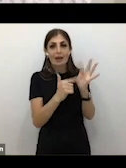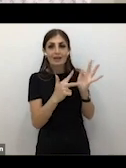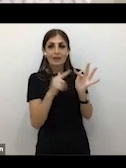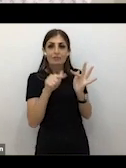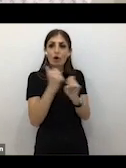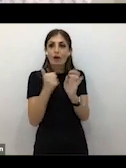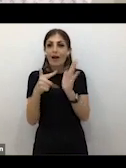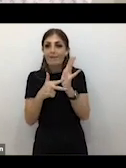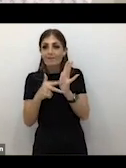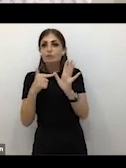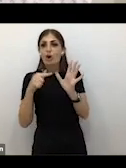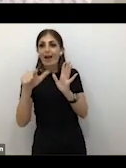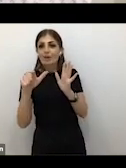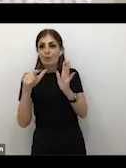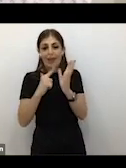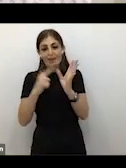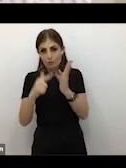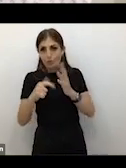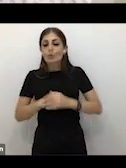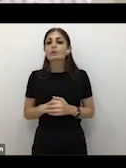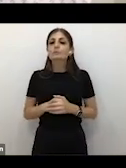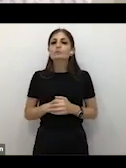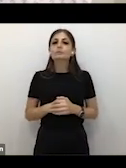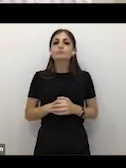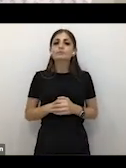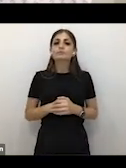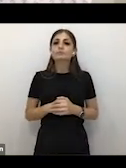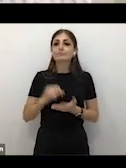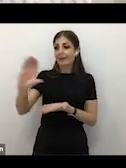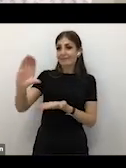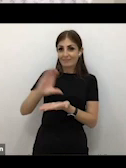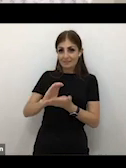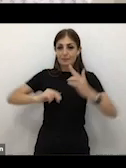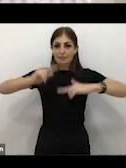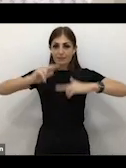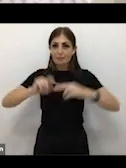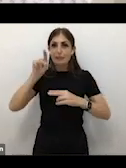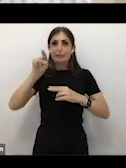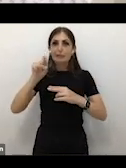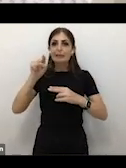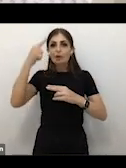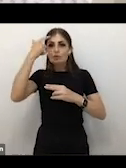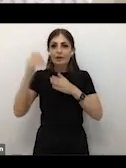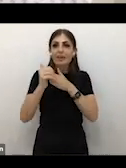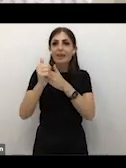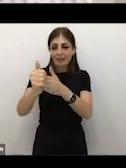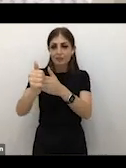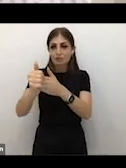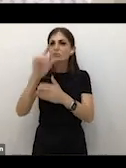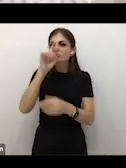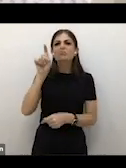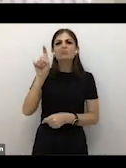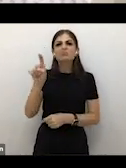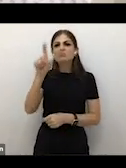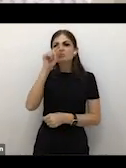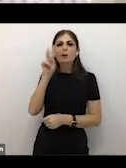creative.gov.au, click on Investment and Development, and choose the Leadership Programs page. There is a link to that page, on that